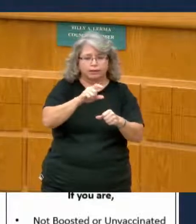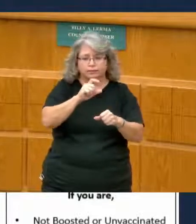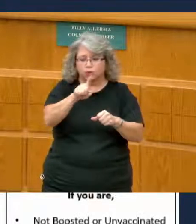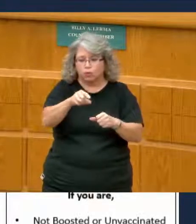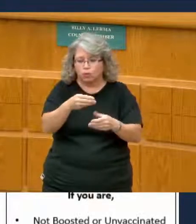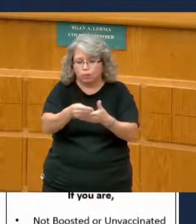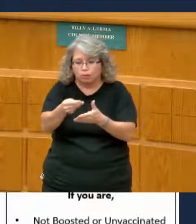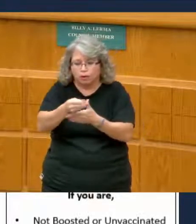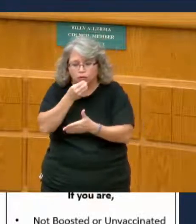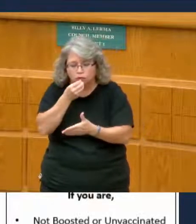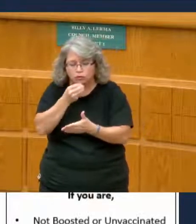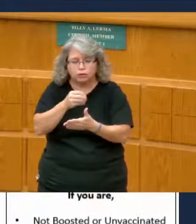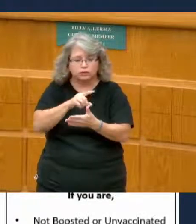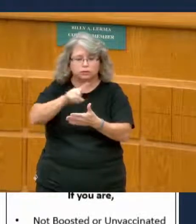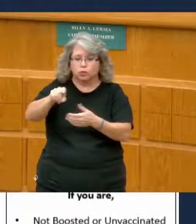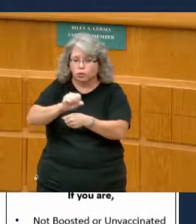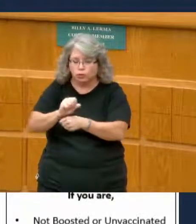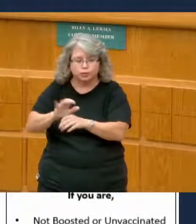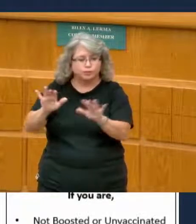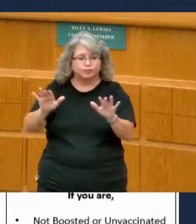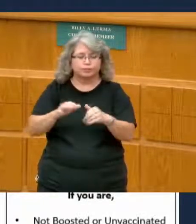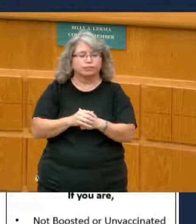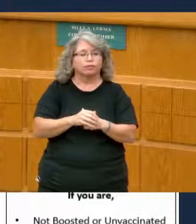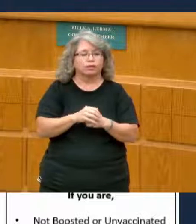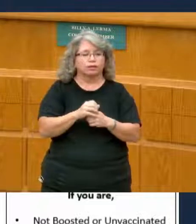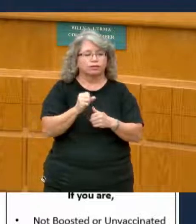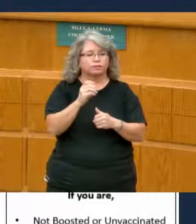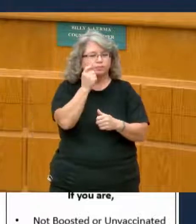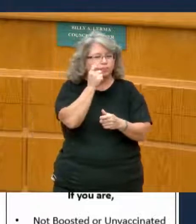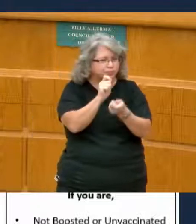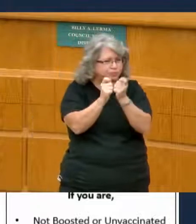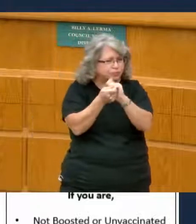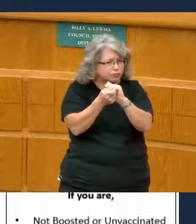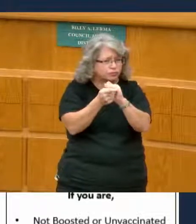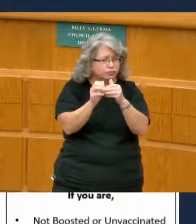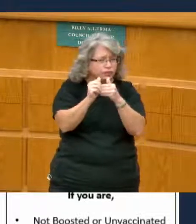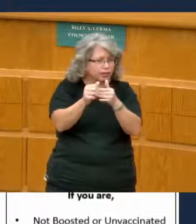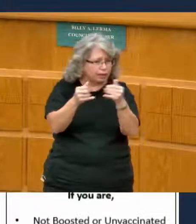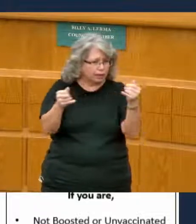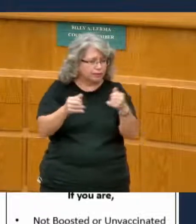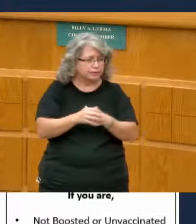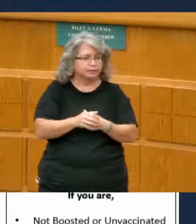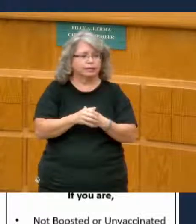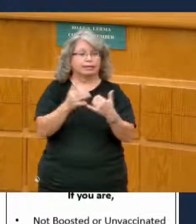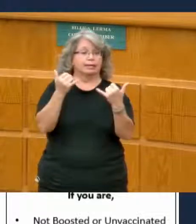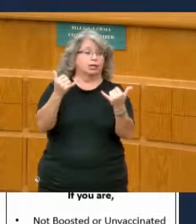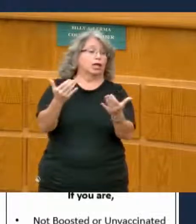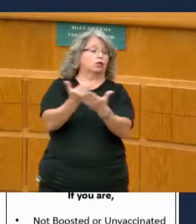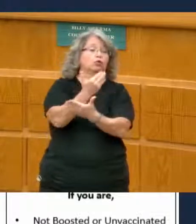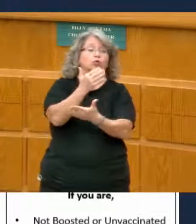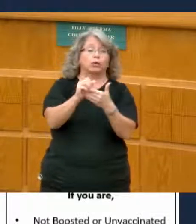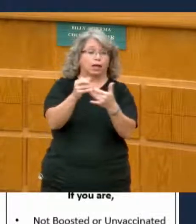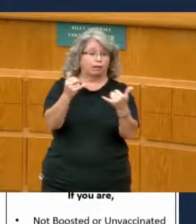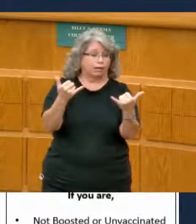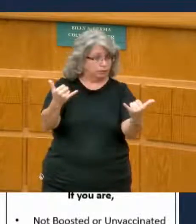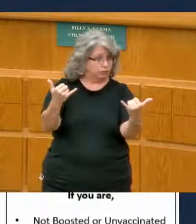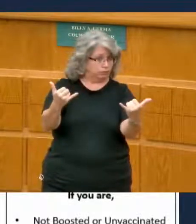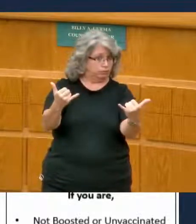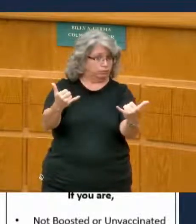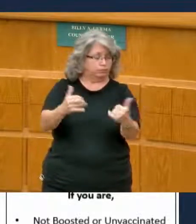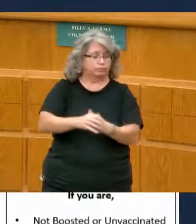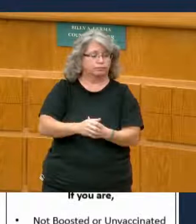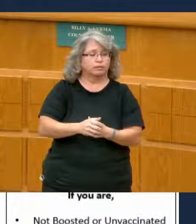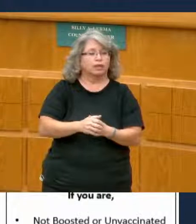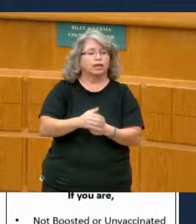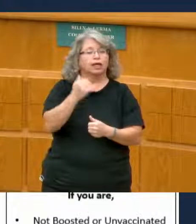there. And so they've changed their guidelines just recently. And so this is what the guidelines are now. If you've